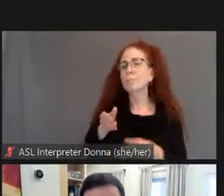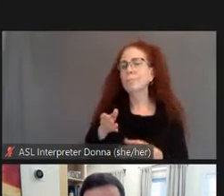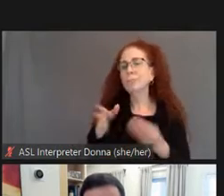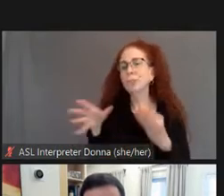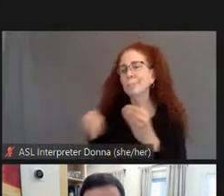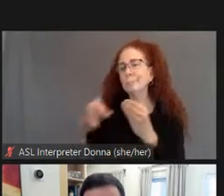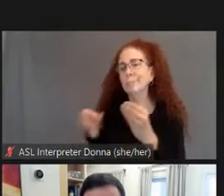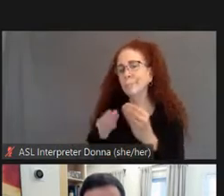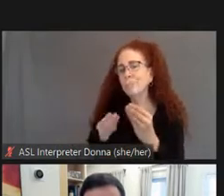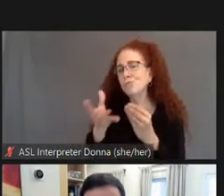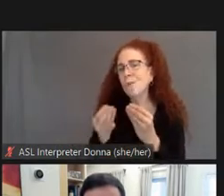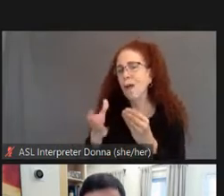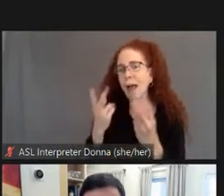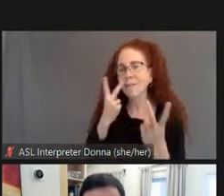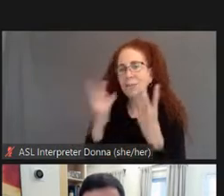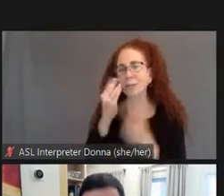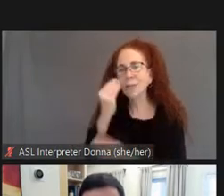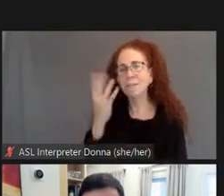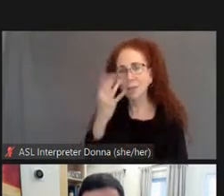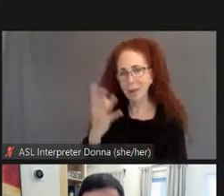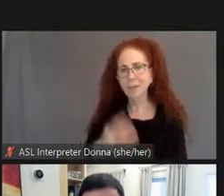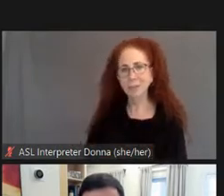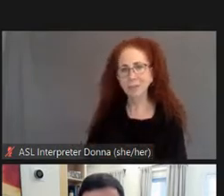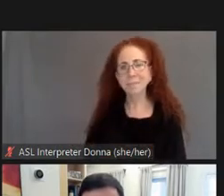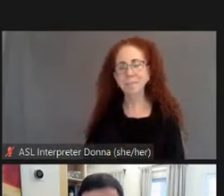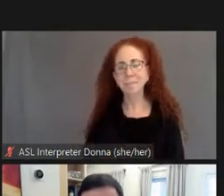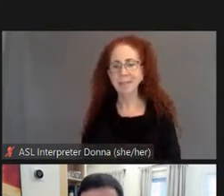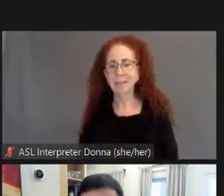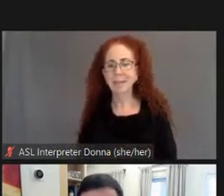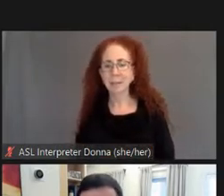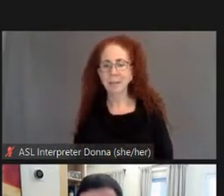that information visually through